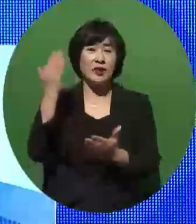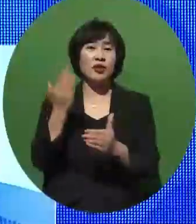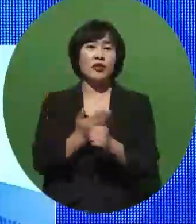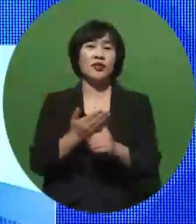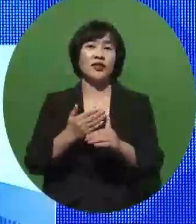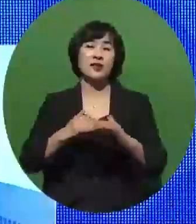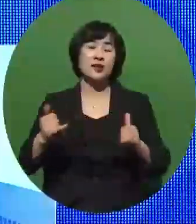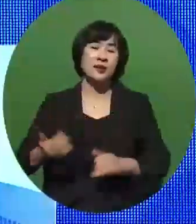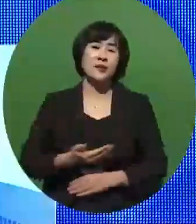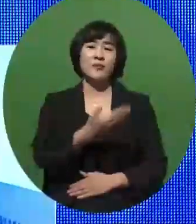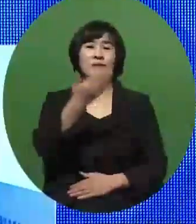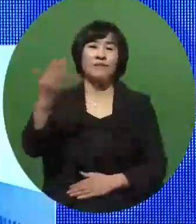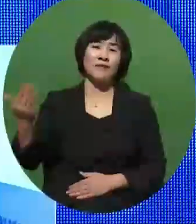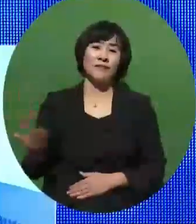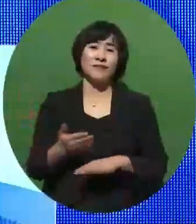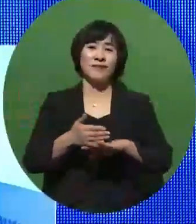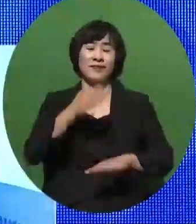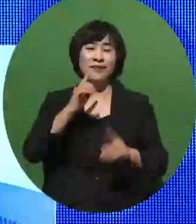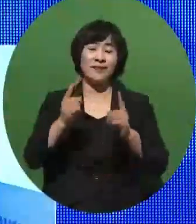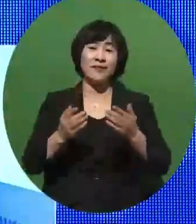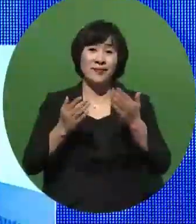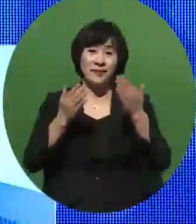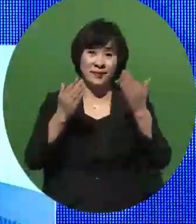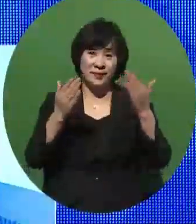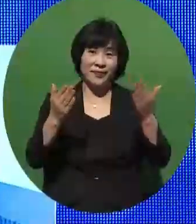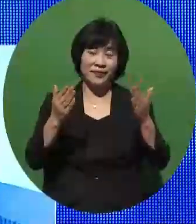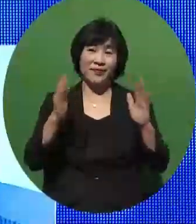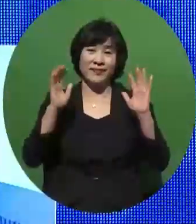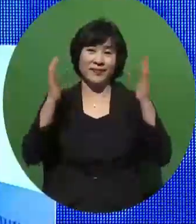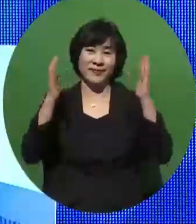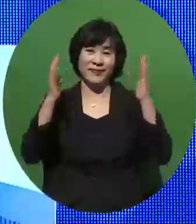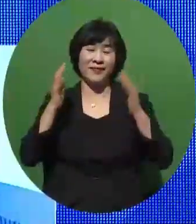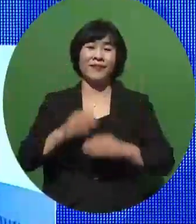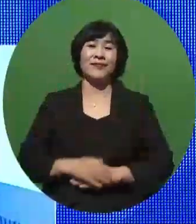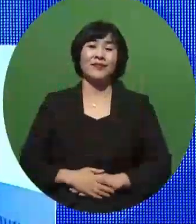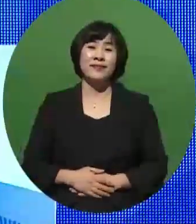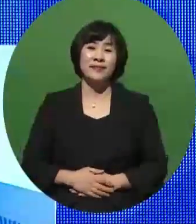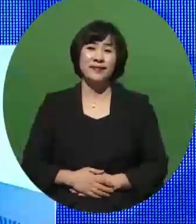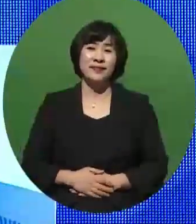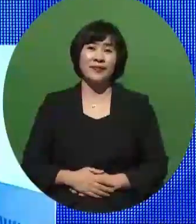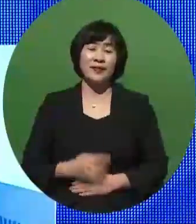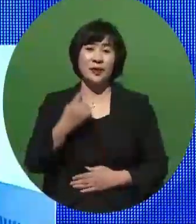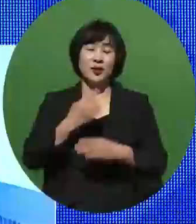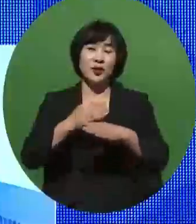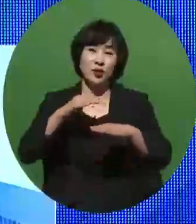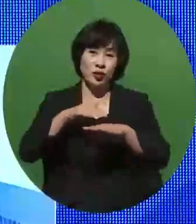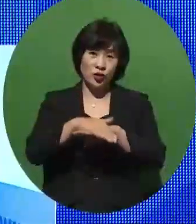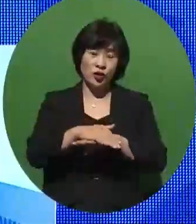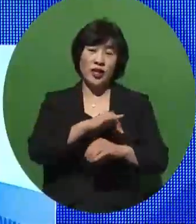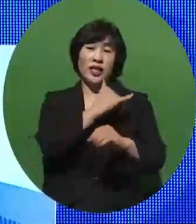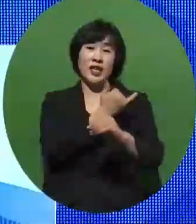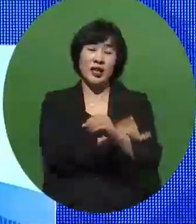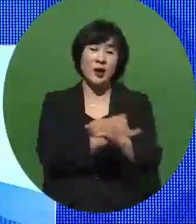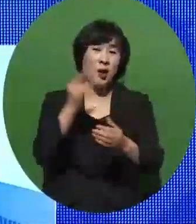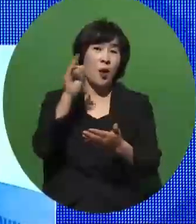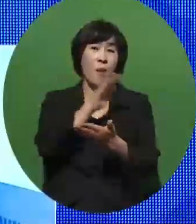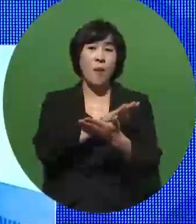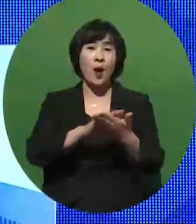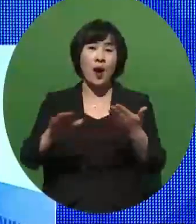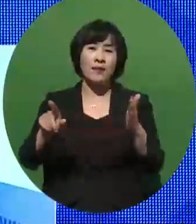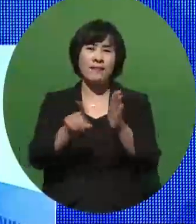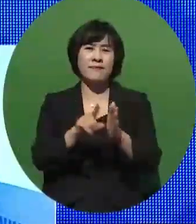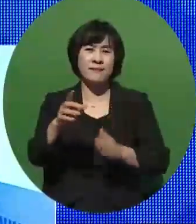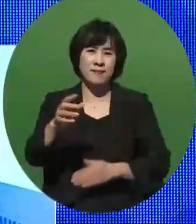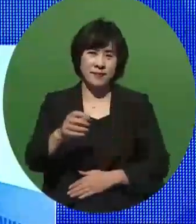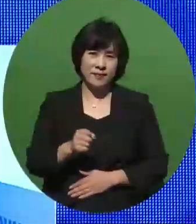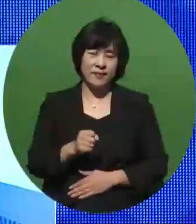will be presenting on the theme of global responsibility and global peace, drawing inspiration from the noble life and peaceful spirit of the late